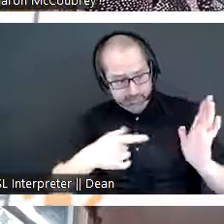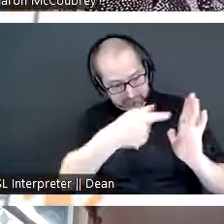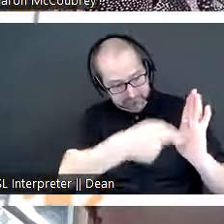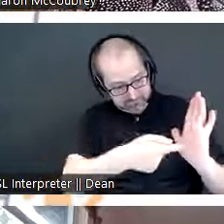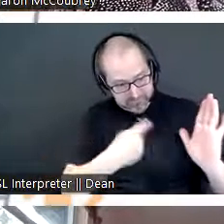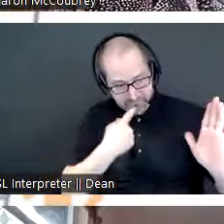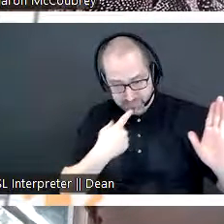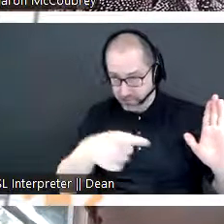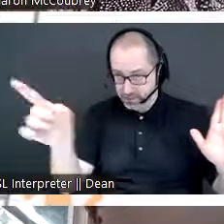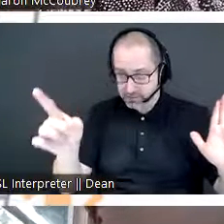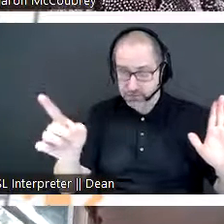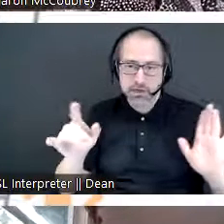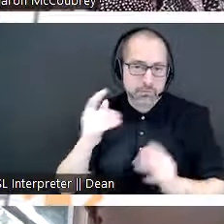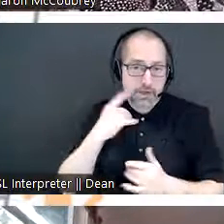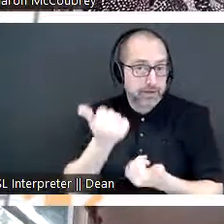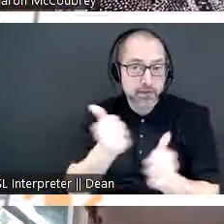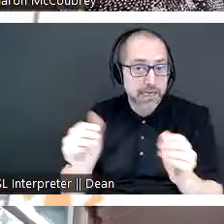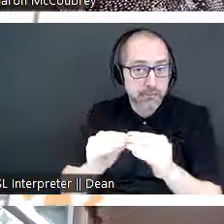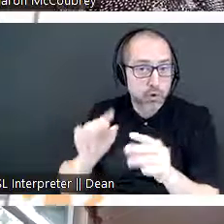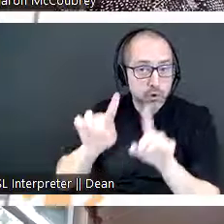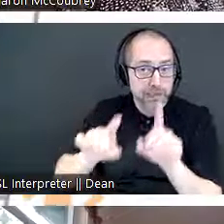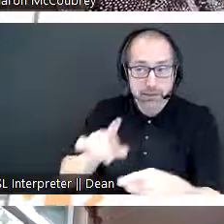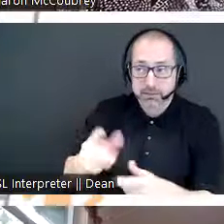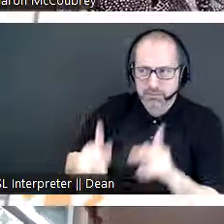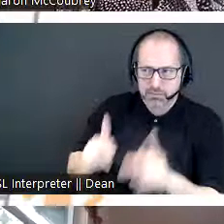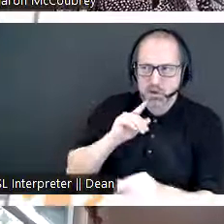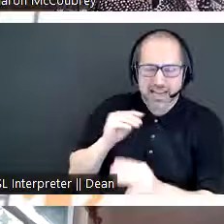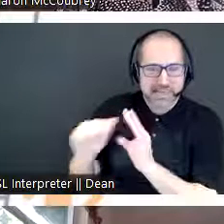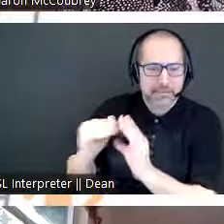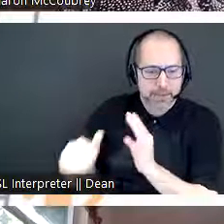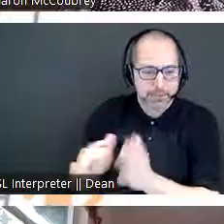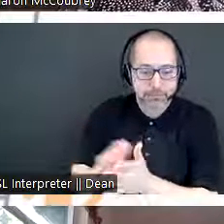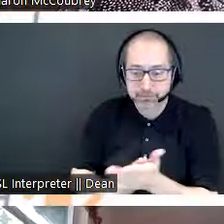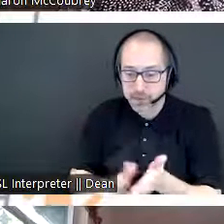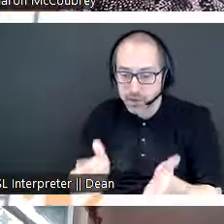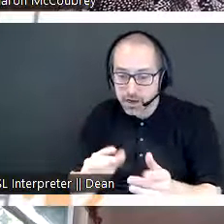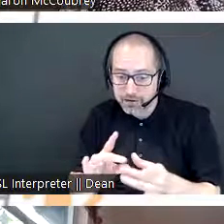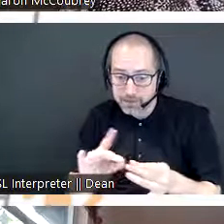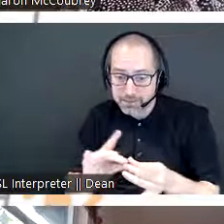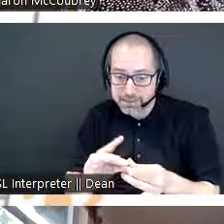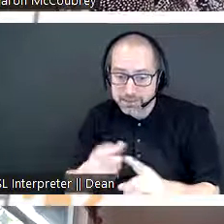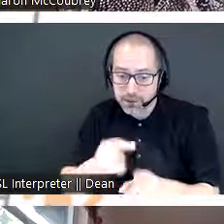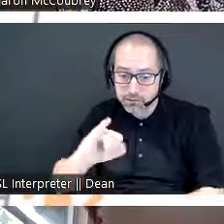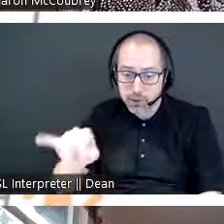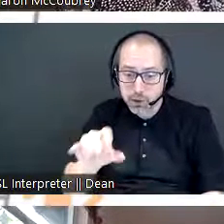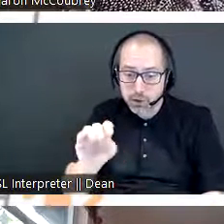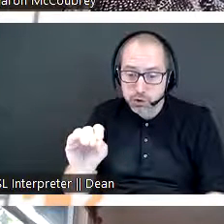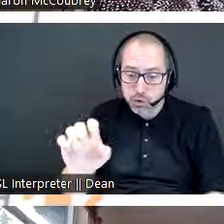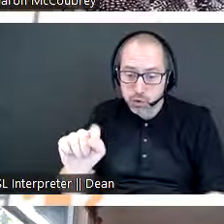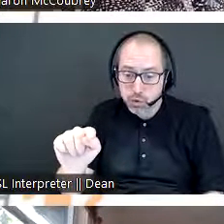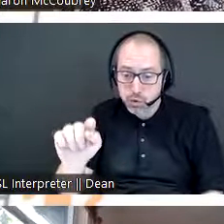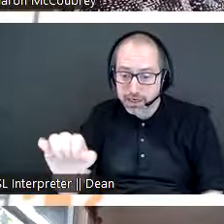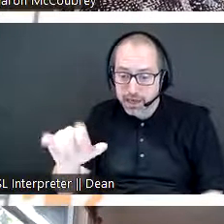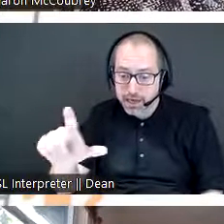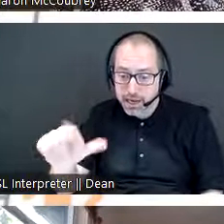further questions, I'm sure people will find you. We have also a message from Joette Lavoie, who is part of